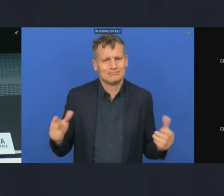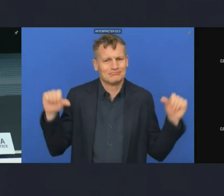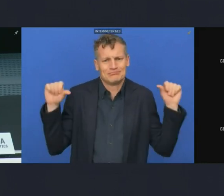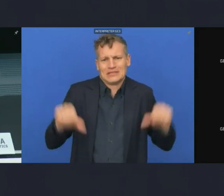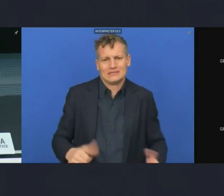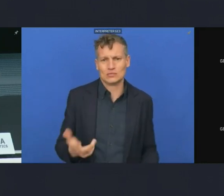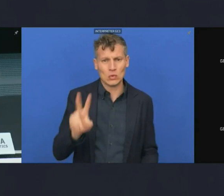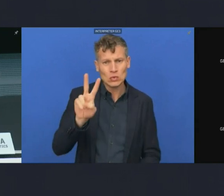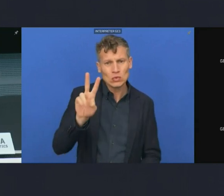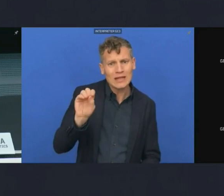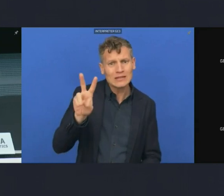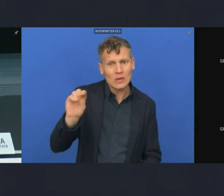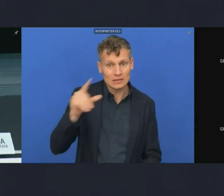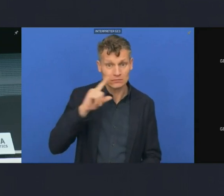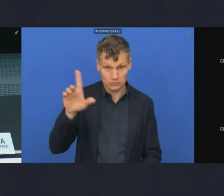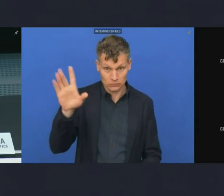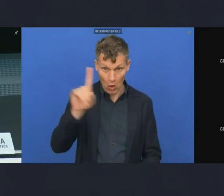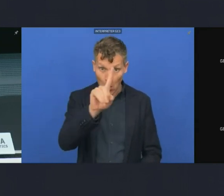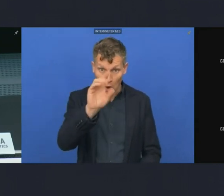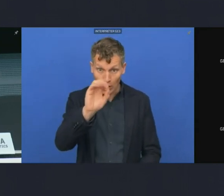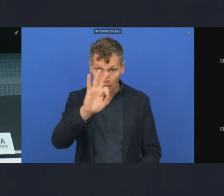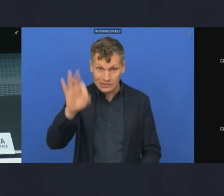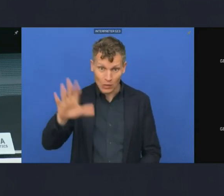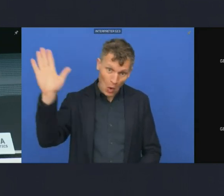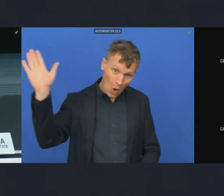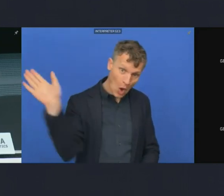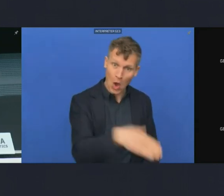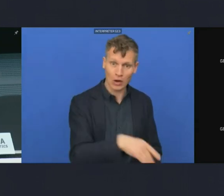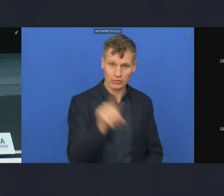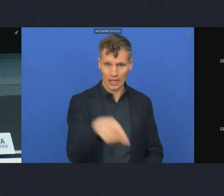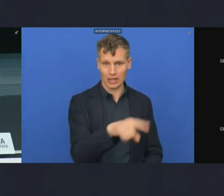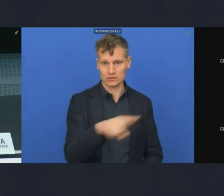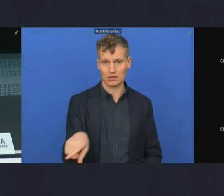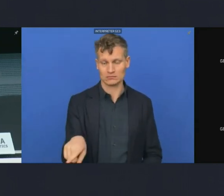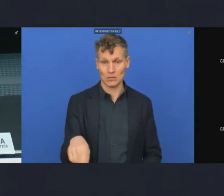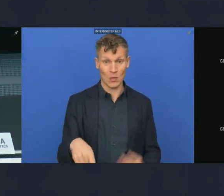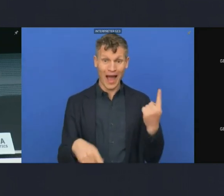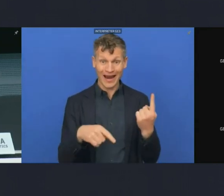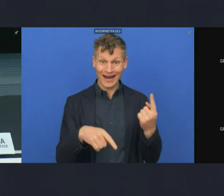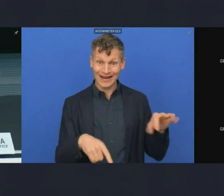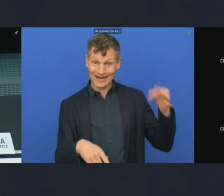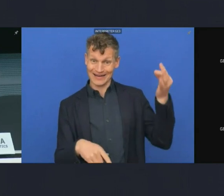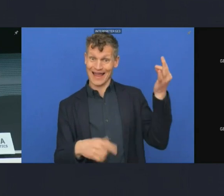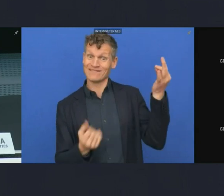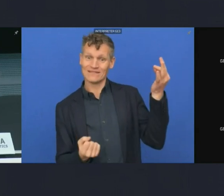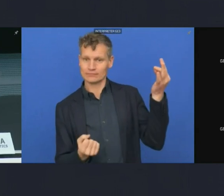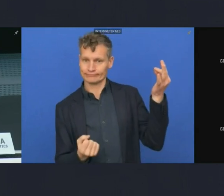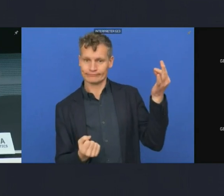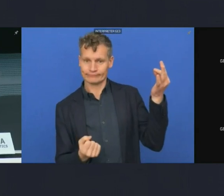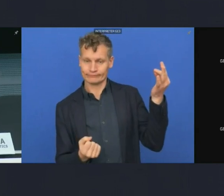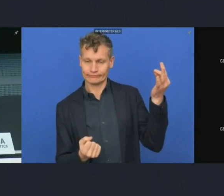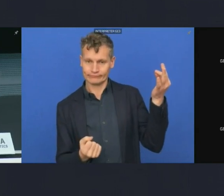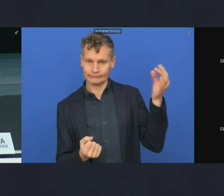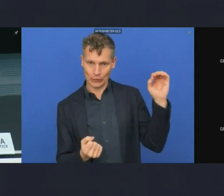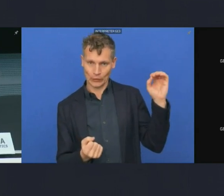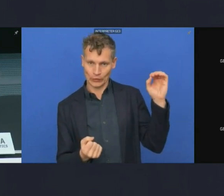stayed. So still, the president of European Athletics and the council decided that